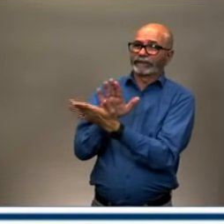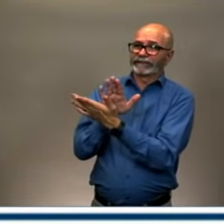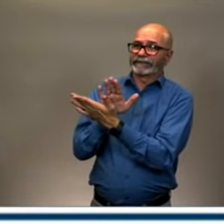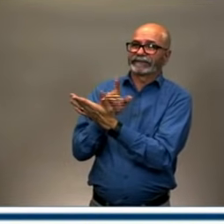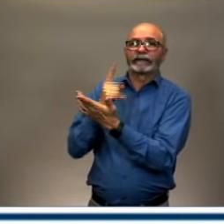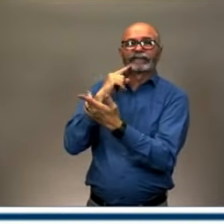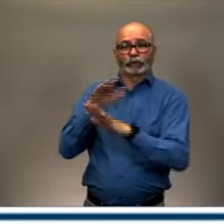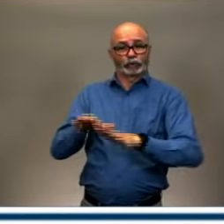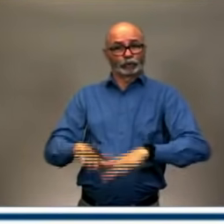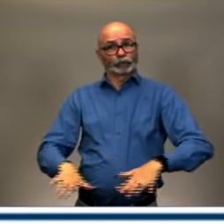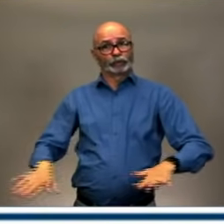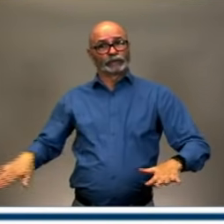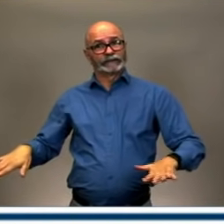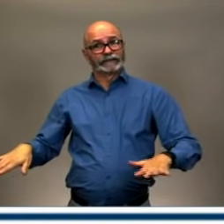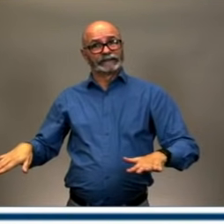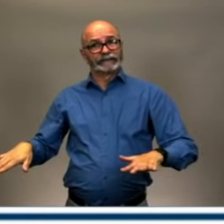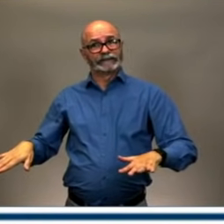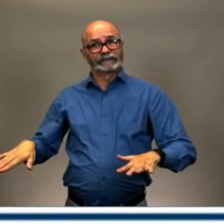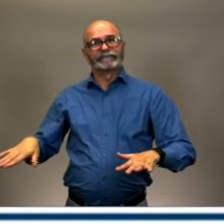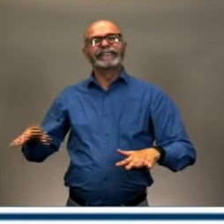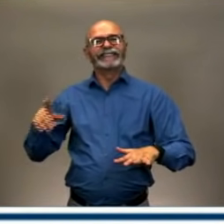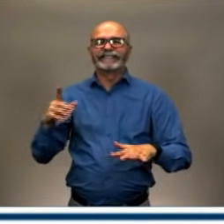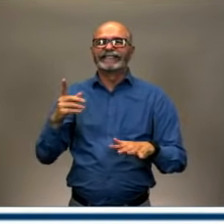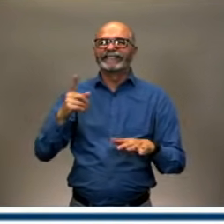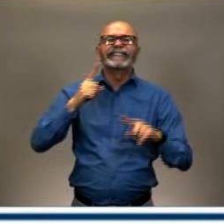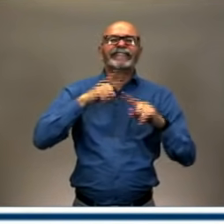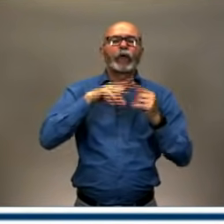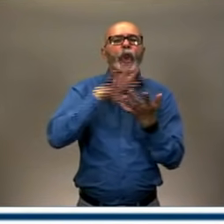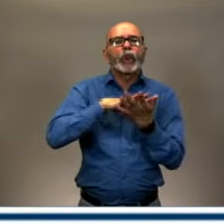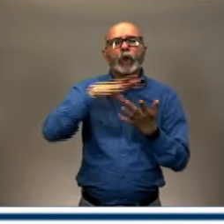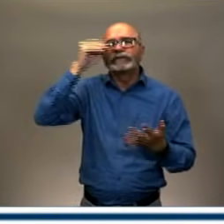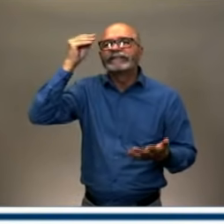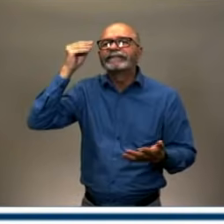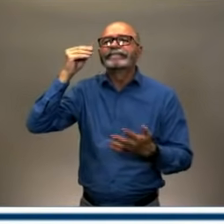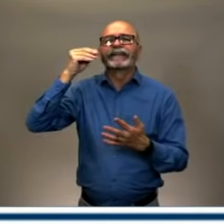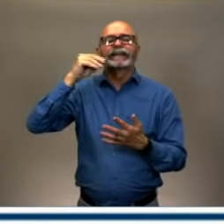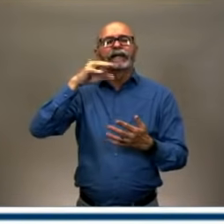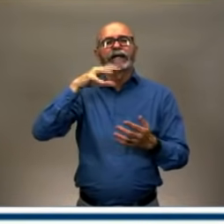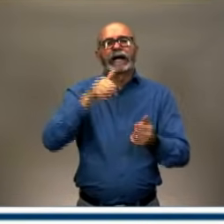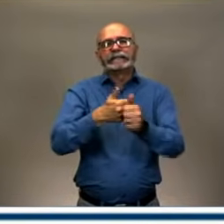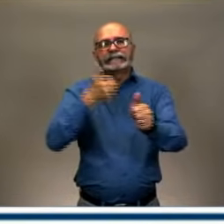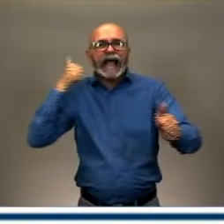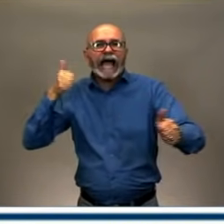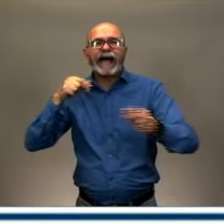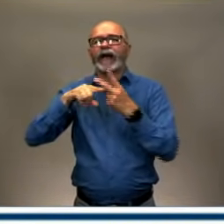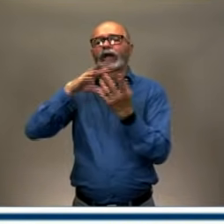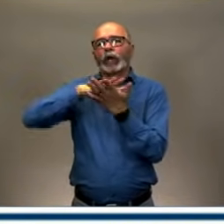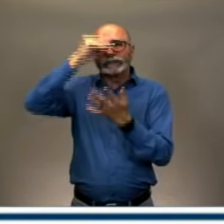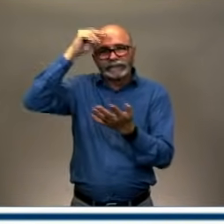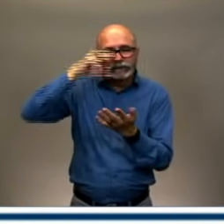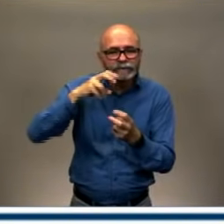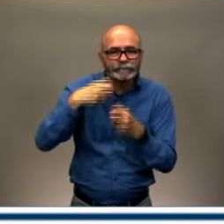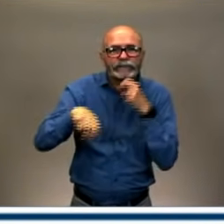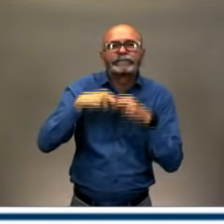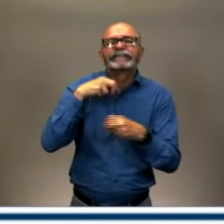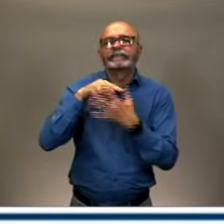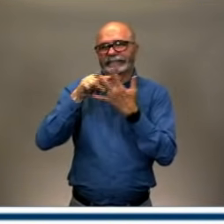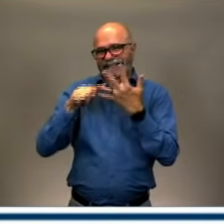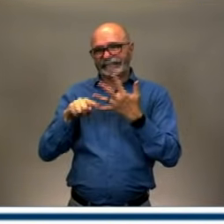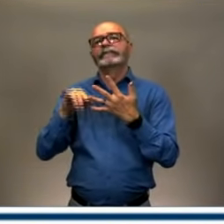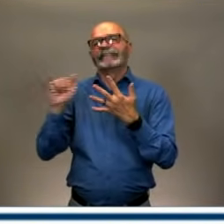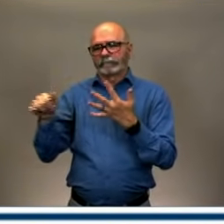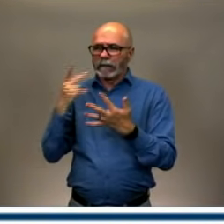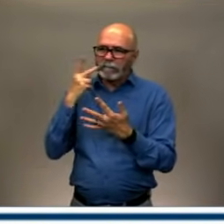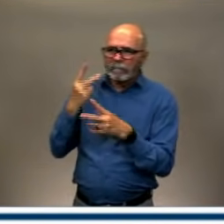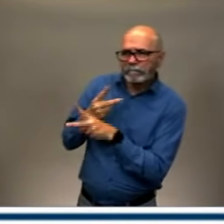range of different learning needs, and so we're looking at that, or what are some of the unique characteristics perhaps